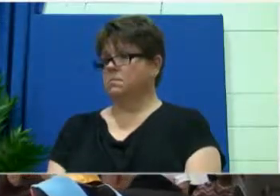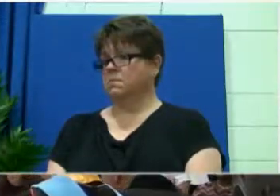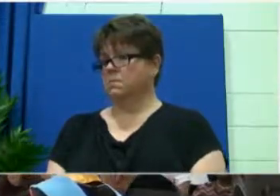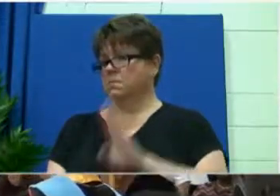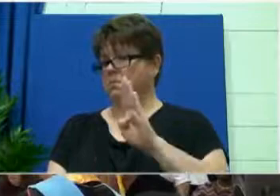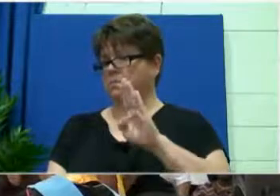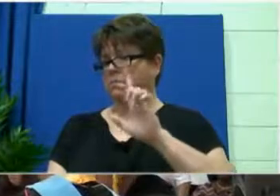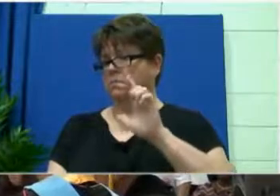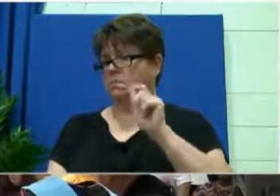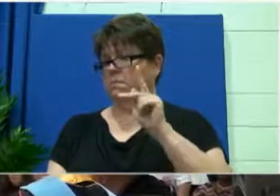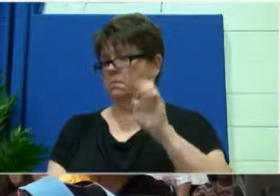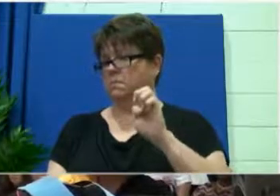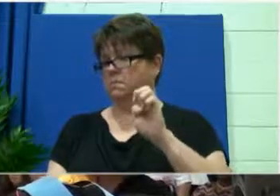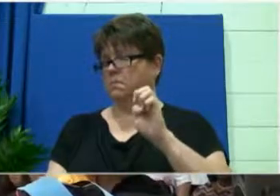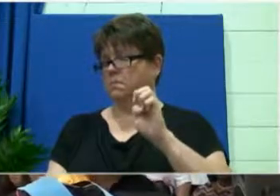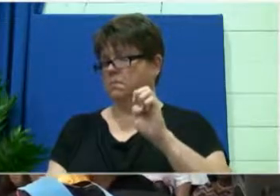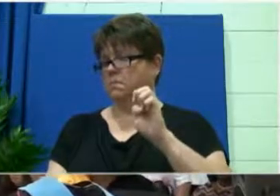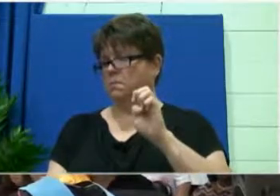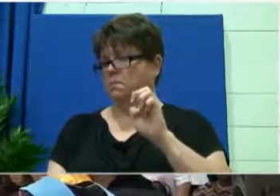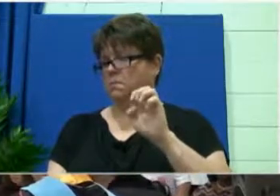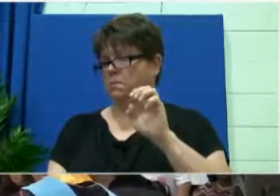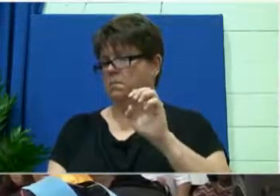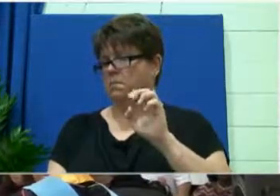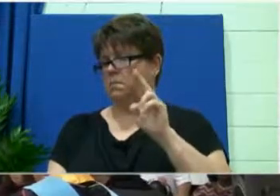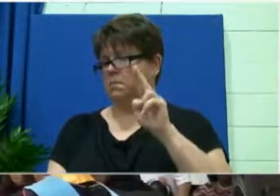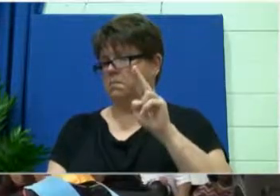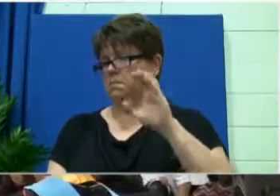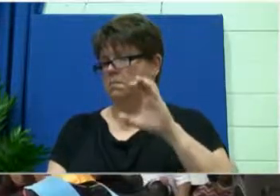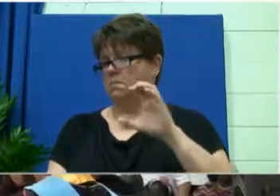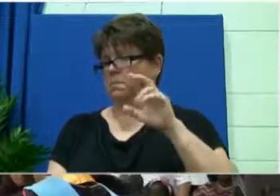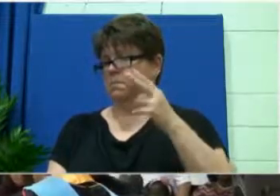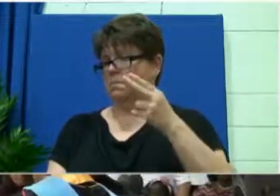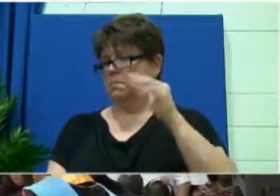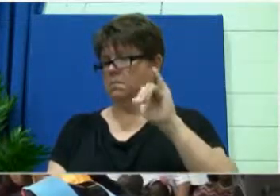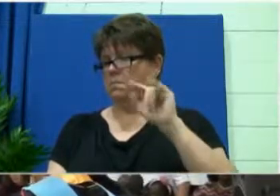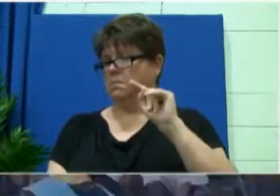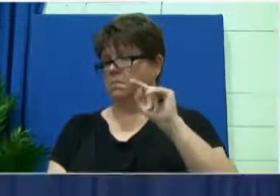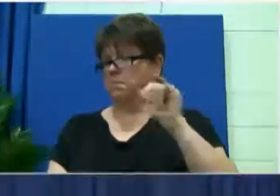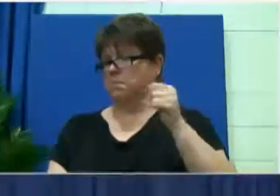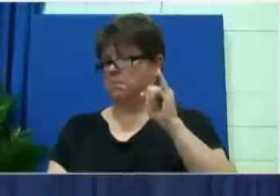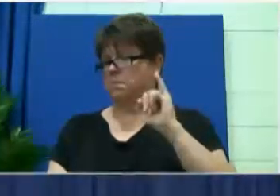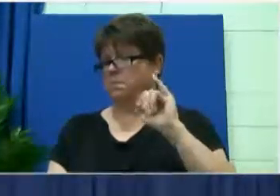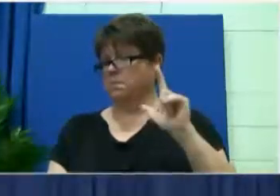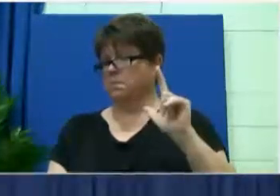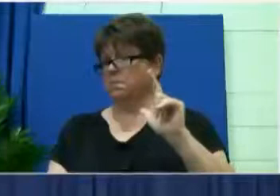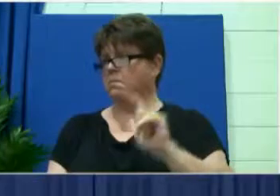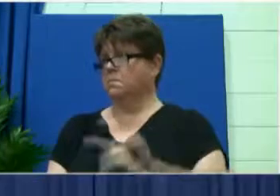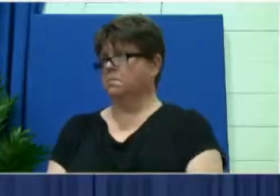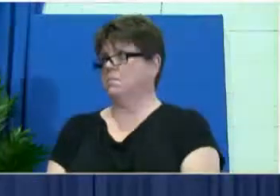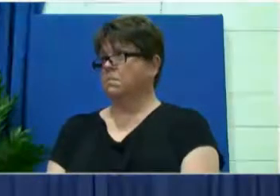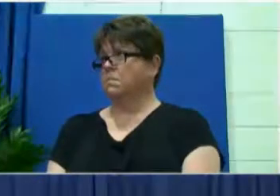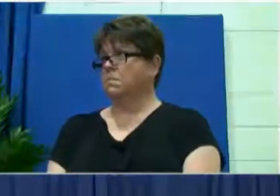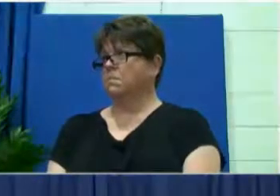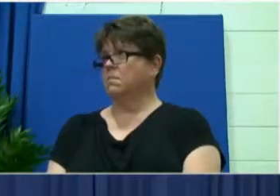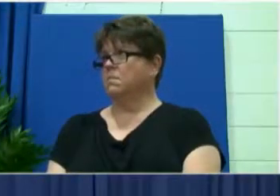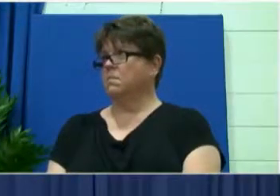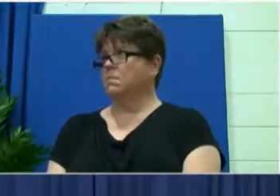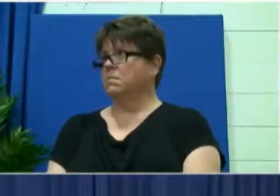Blake Allen U. Hitchell, magna cum laude, Phi Theta Kappa, Honors Program, Associate in Arts.